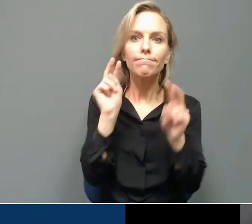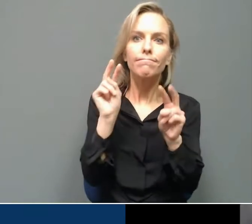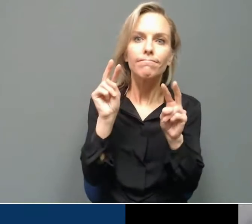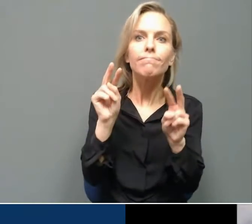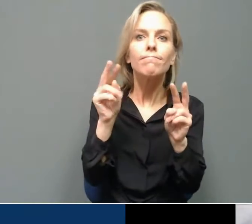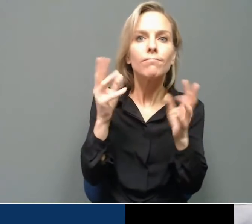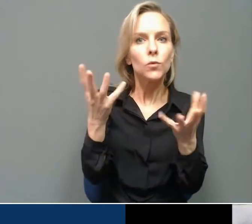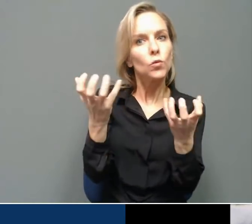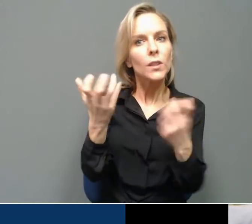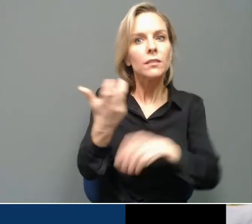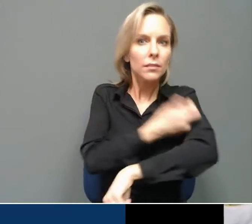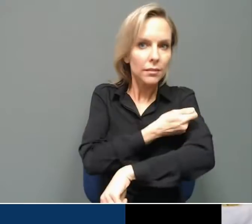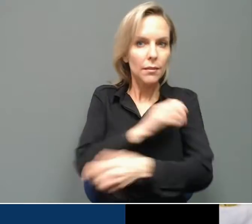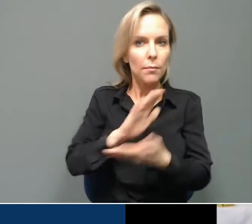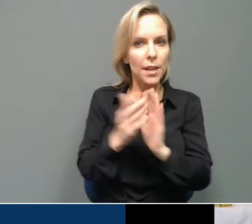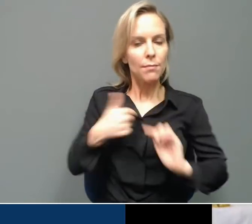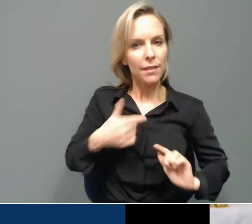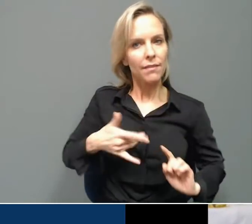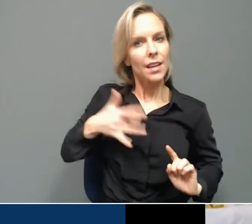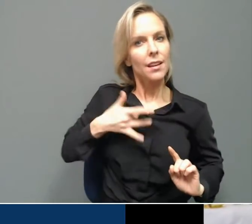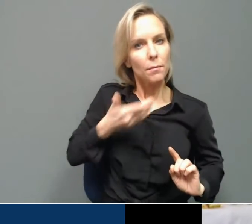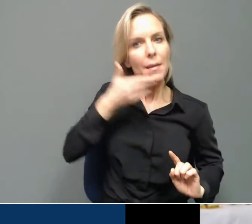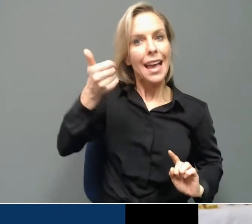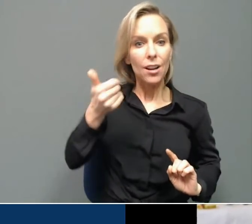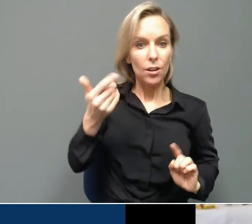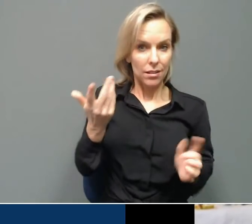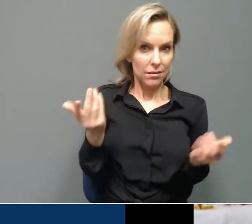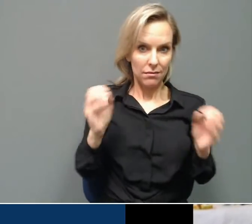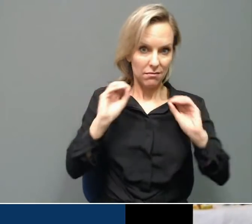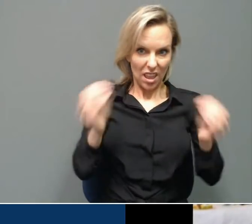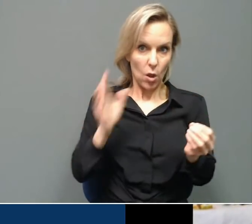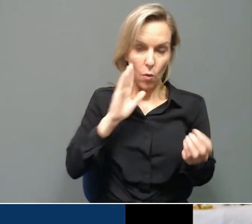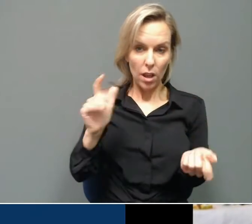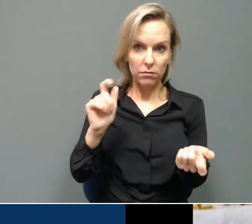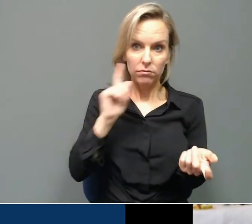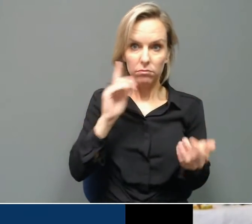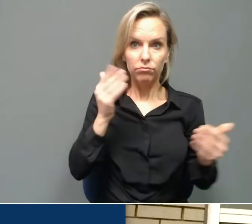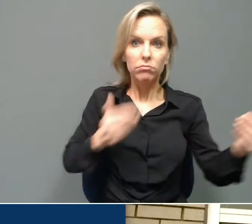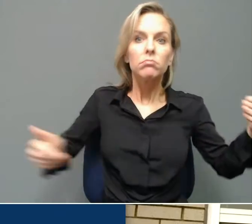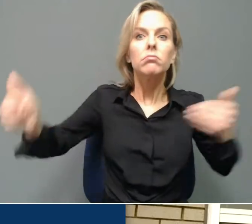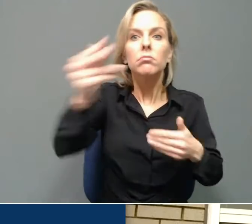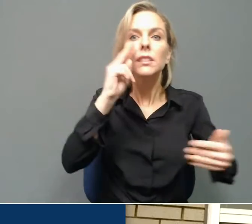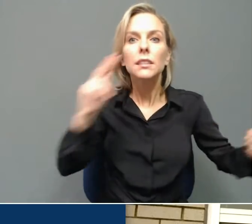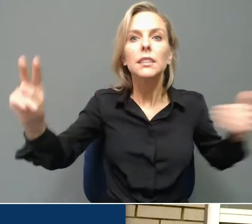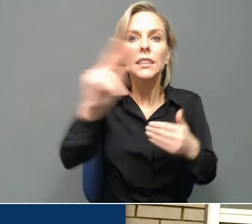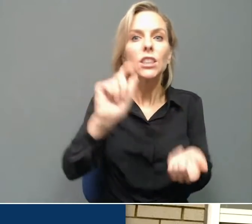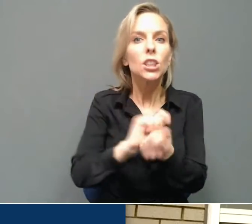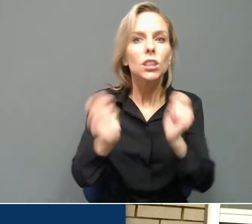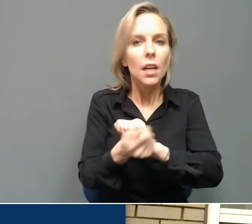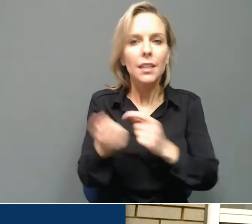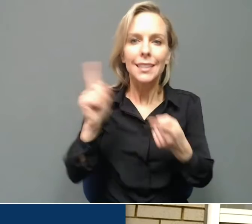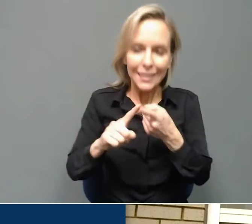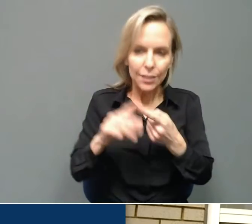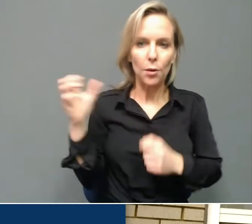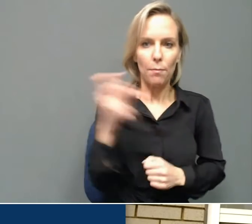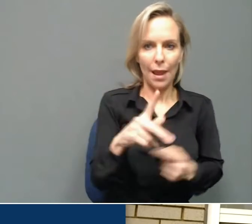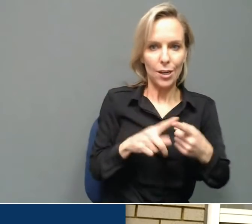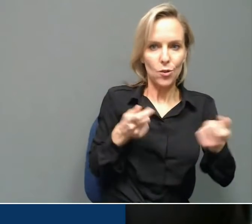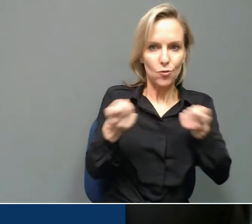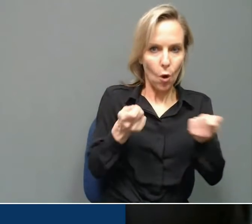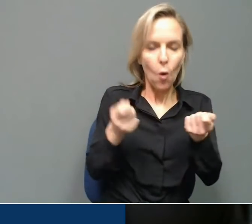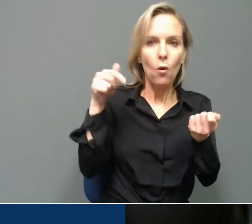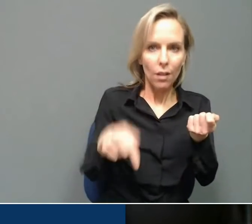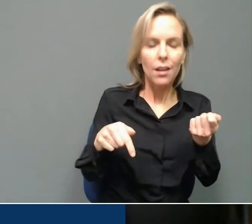better, because nothing's going to change until we kind of get things back under control. This morning we opened at 8 o'clock and the phone